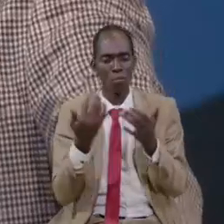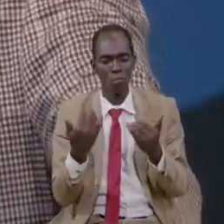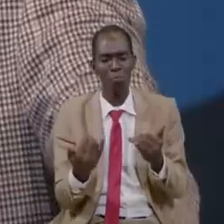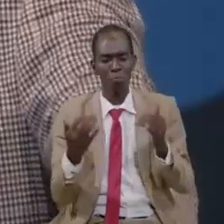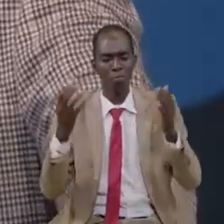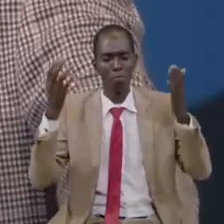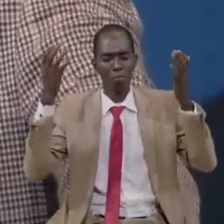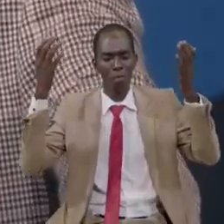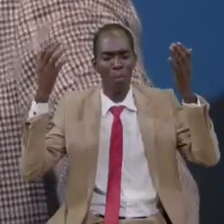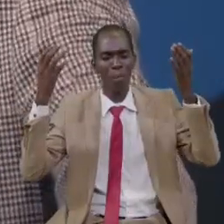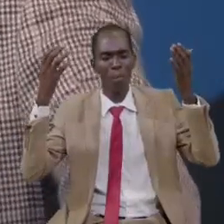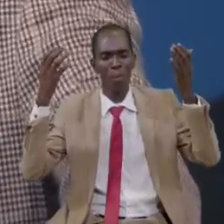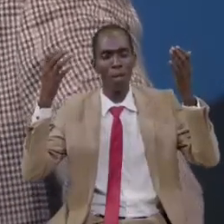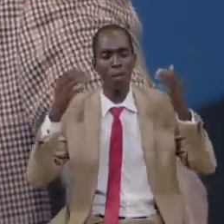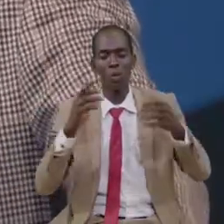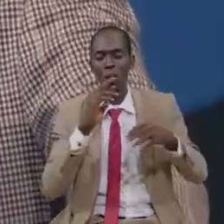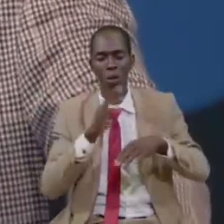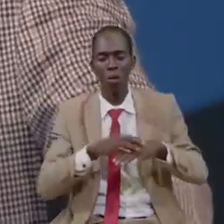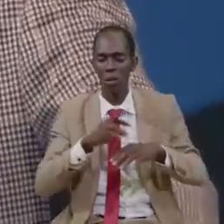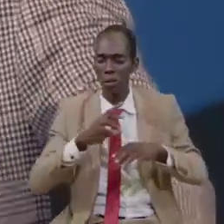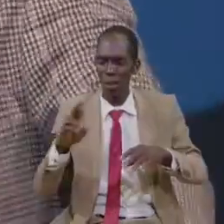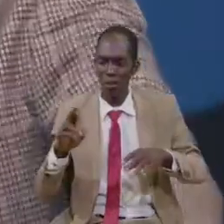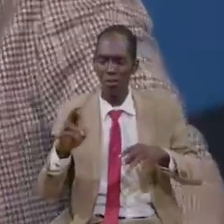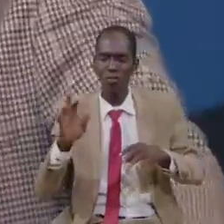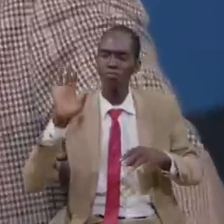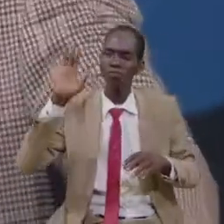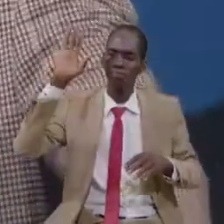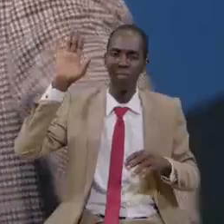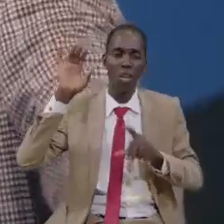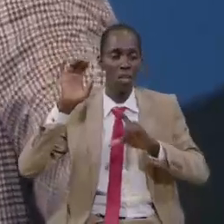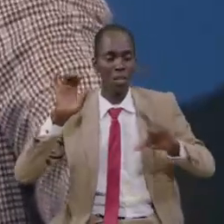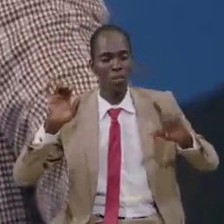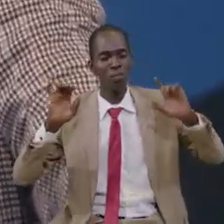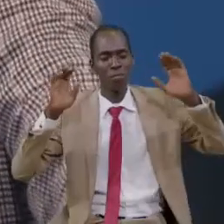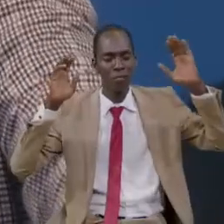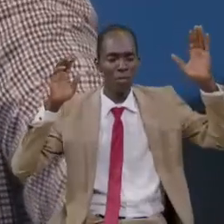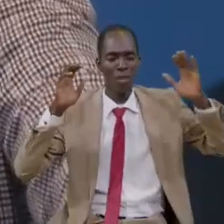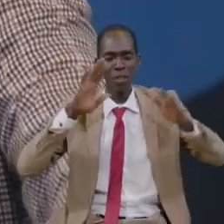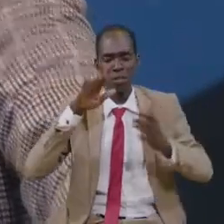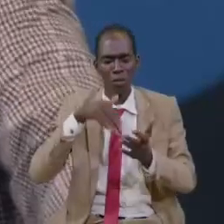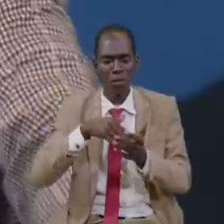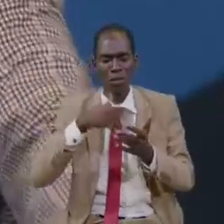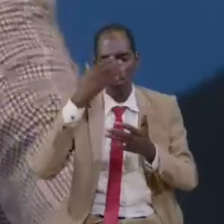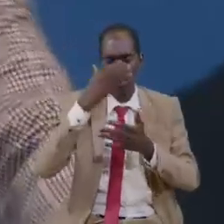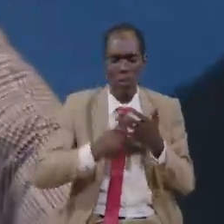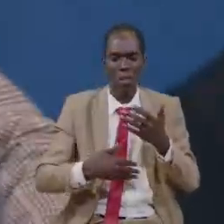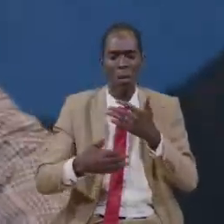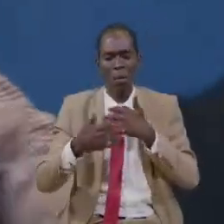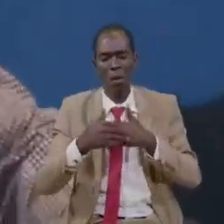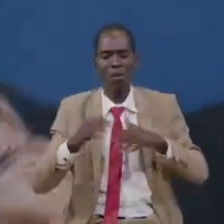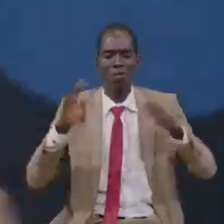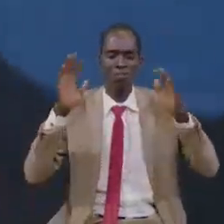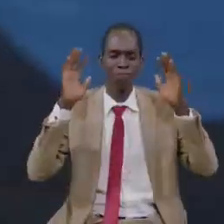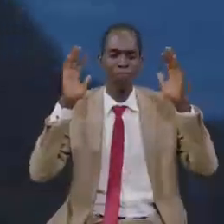to the left, to the center, to the back, anywhere you are hearing the sound of the preacher's voice. Raise up